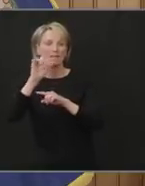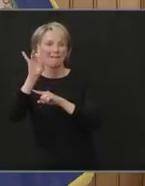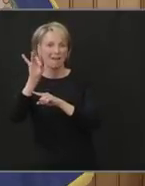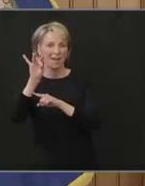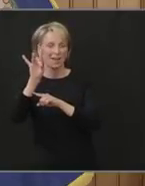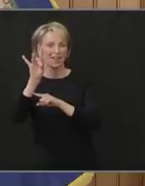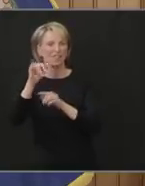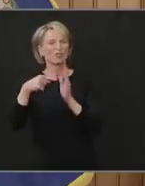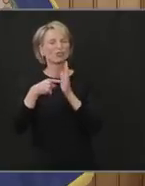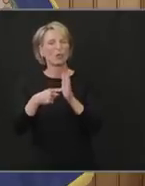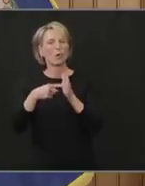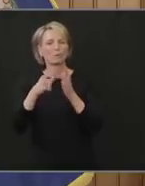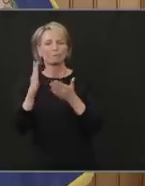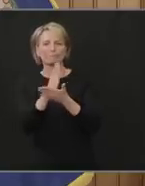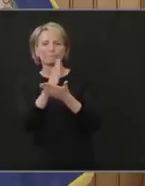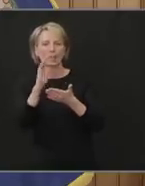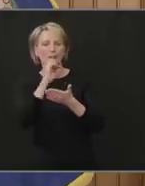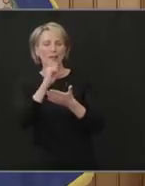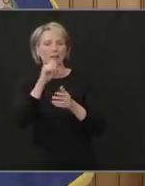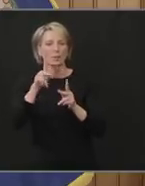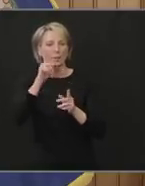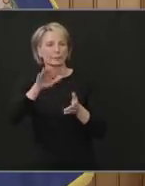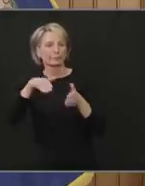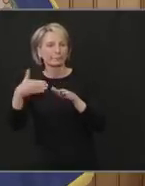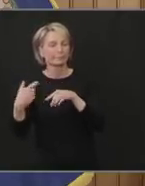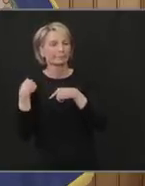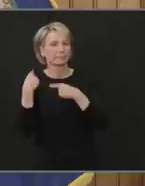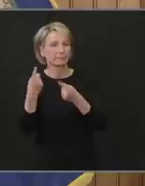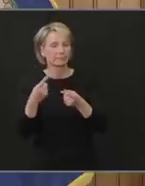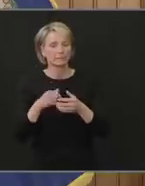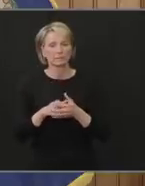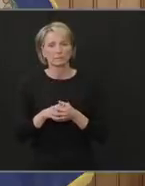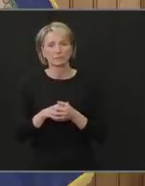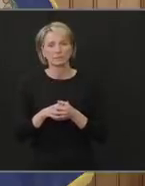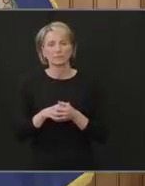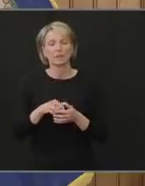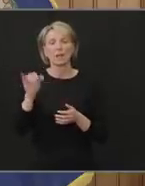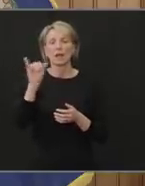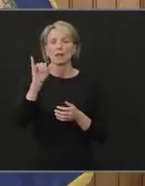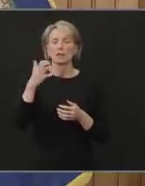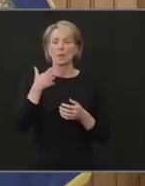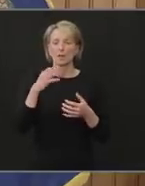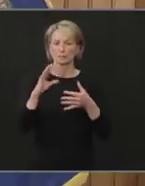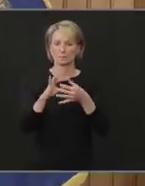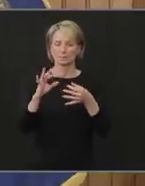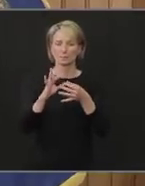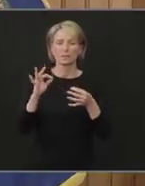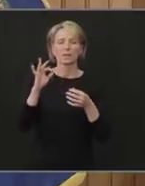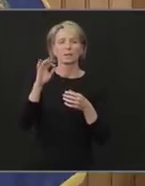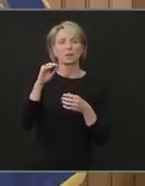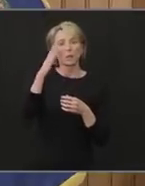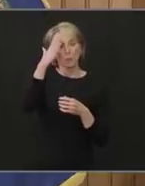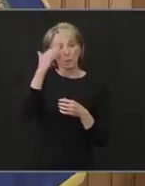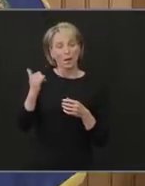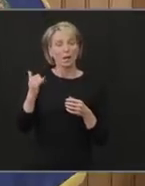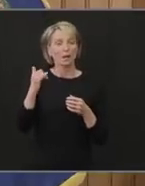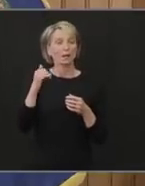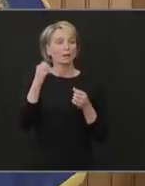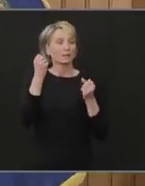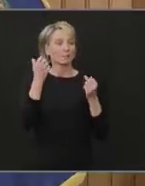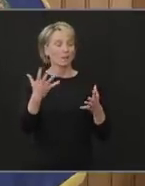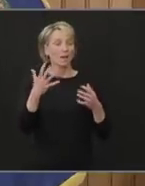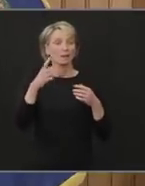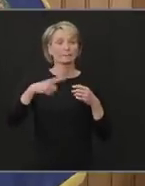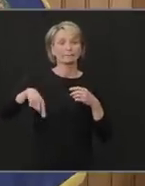about the demographic risk we have. I'd like to say something broadly also, because I've heard from a number of the folks running our